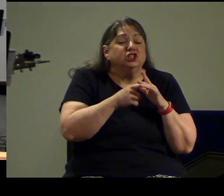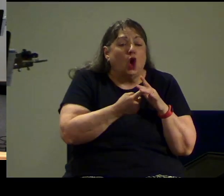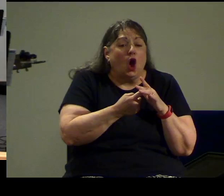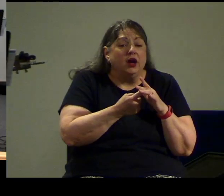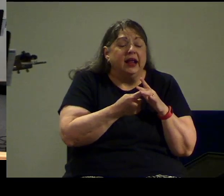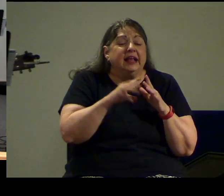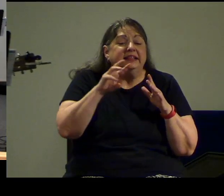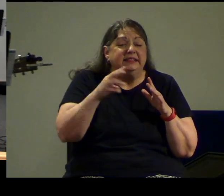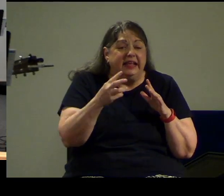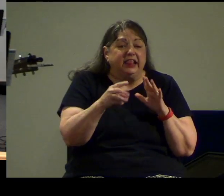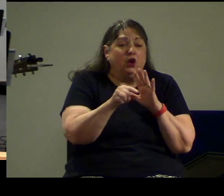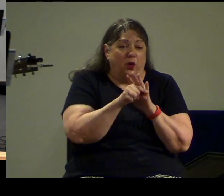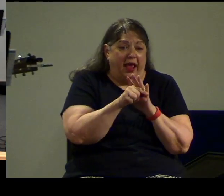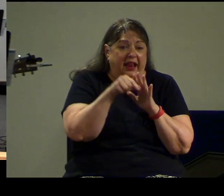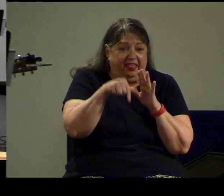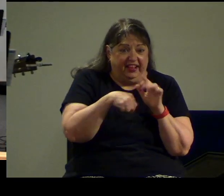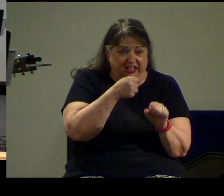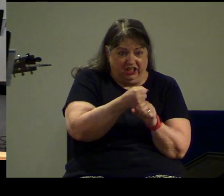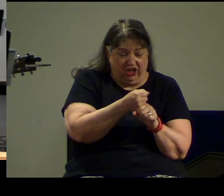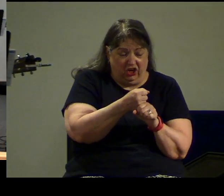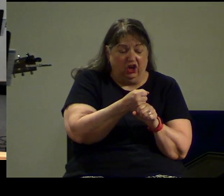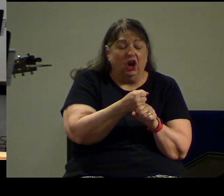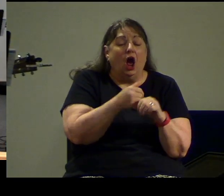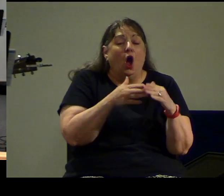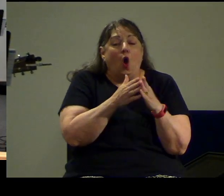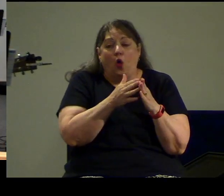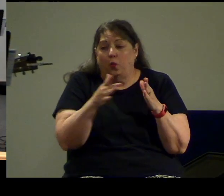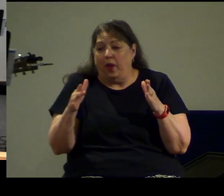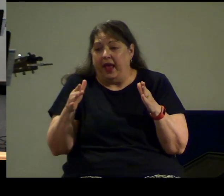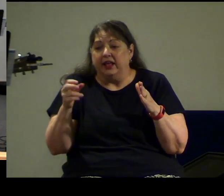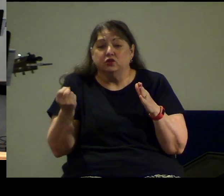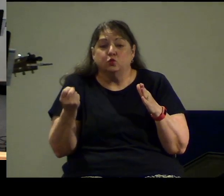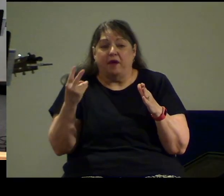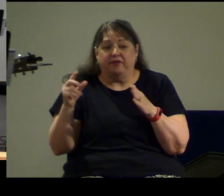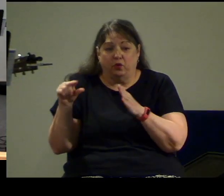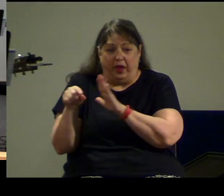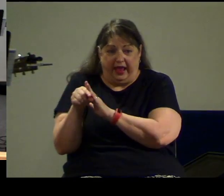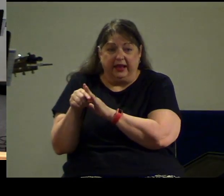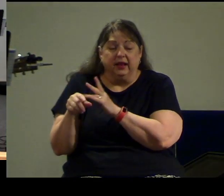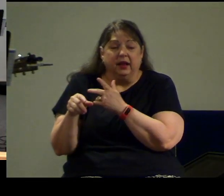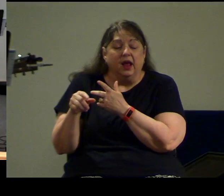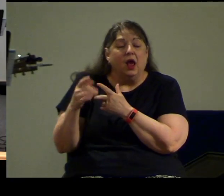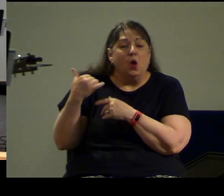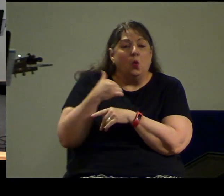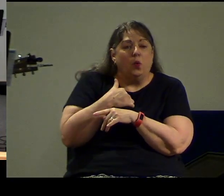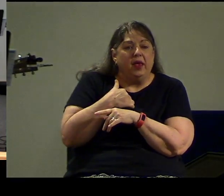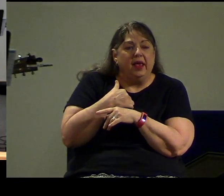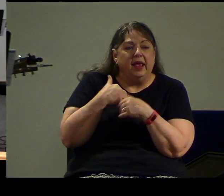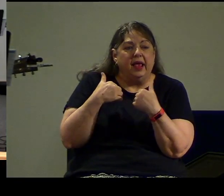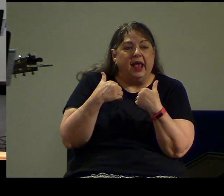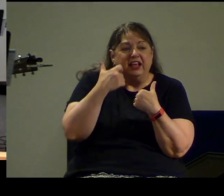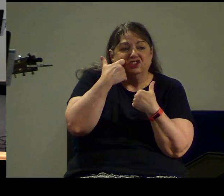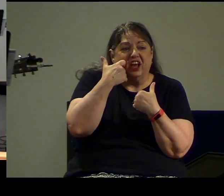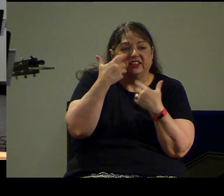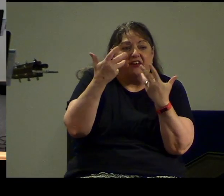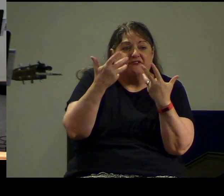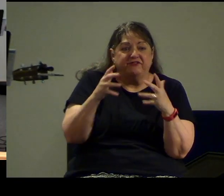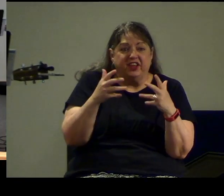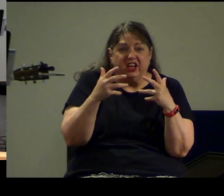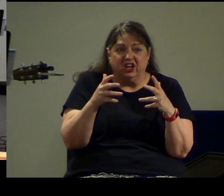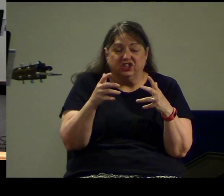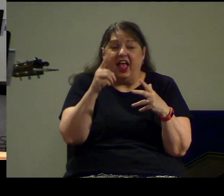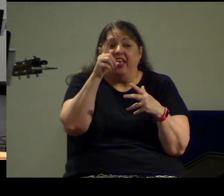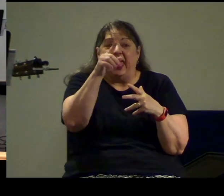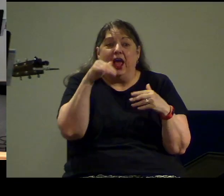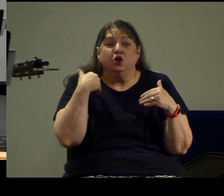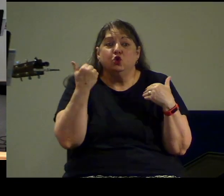12th grade, but we are really excited, Bryce and Jess and I. We recently gave the youth room a complete, minus the carpet, which